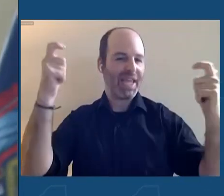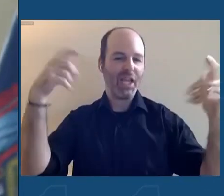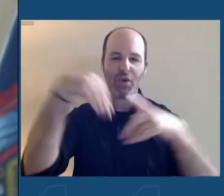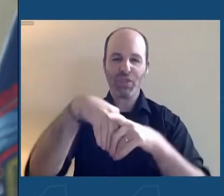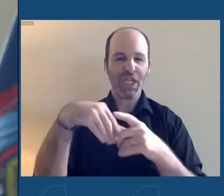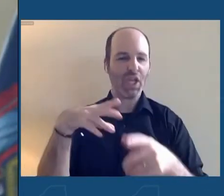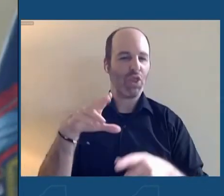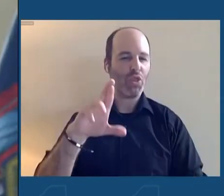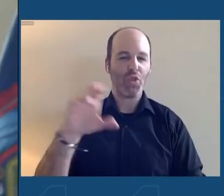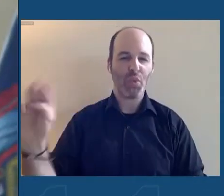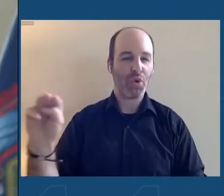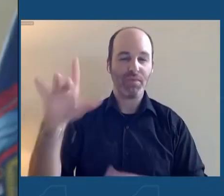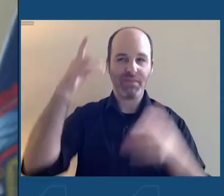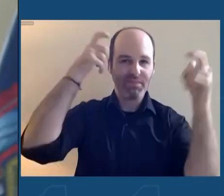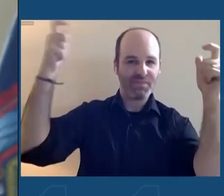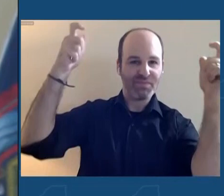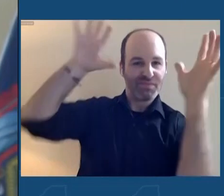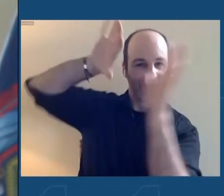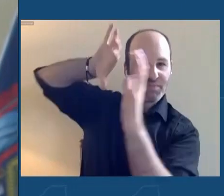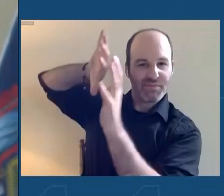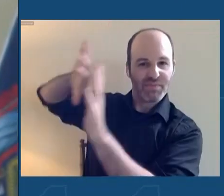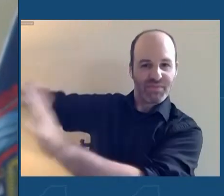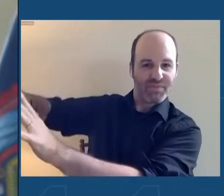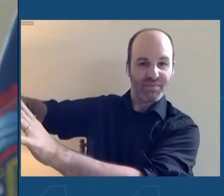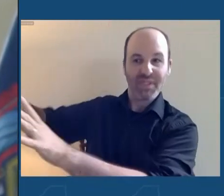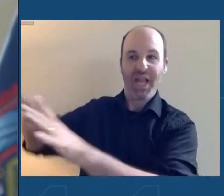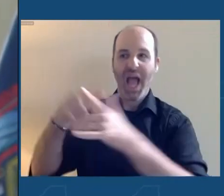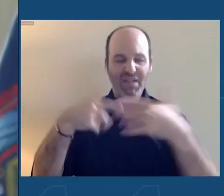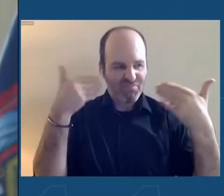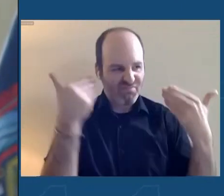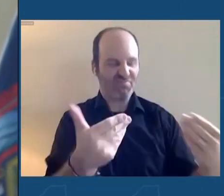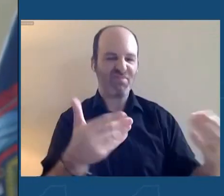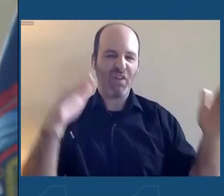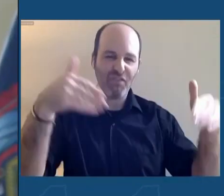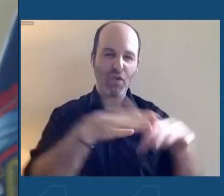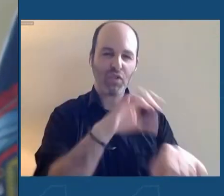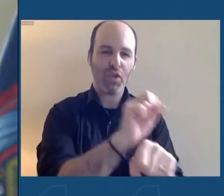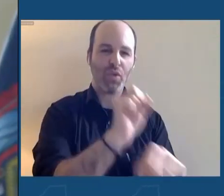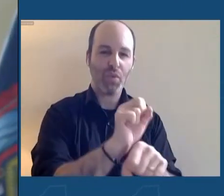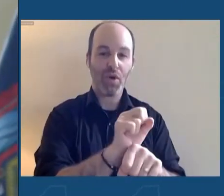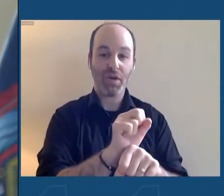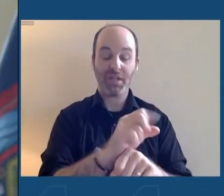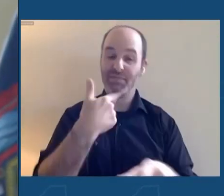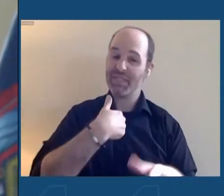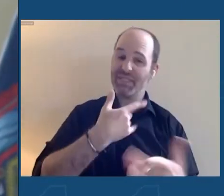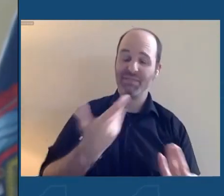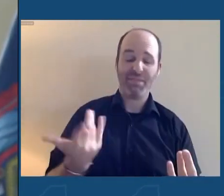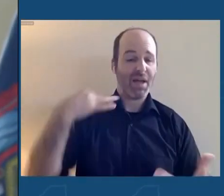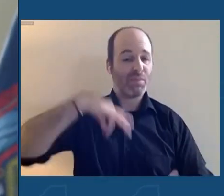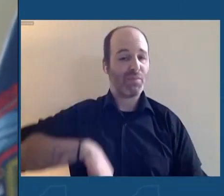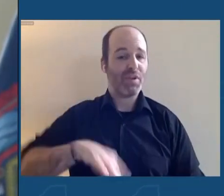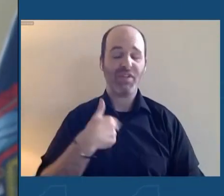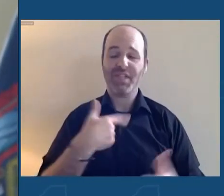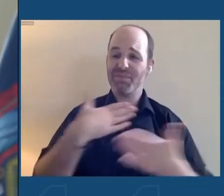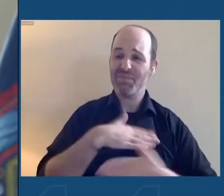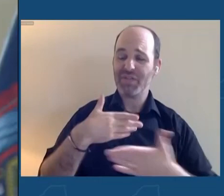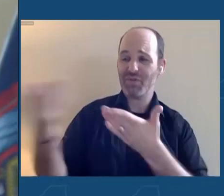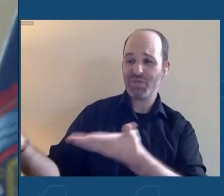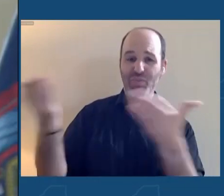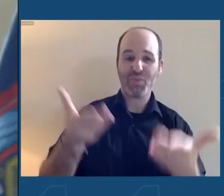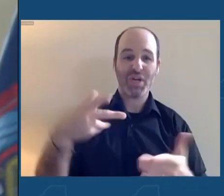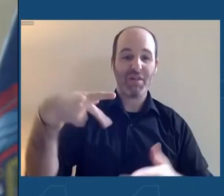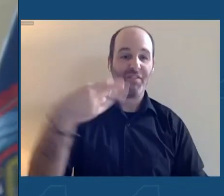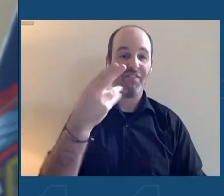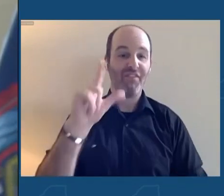egos got to be left at the door so we can do extraordinary stuff. But it's my privilege and pleasure to bring up Phil Calderone, the CEO of